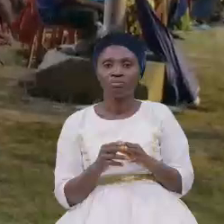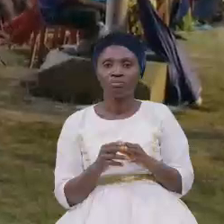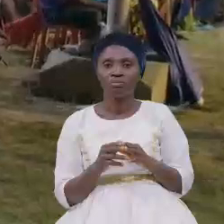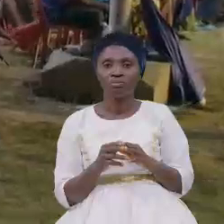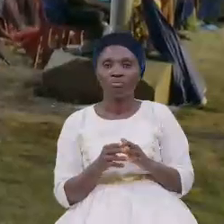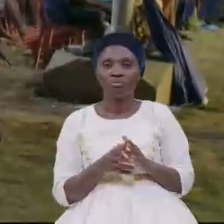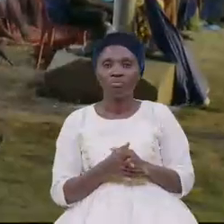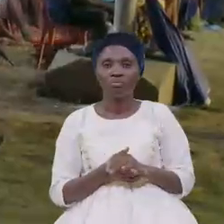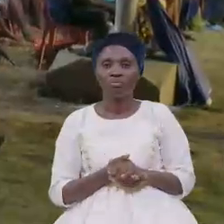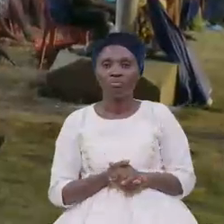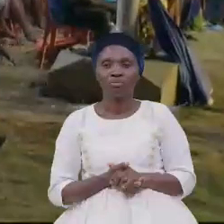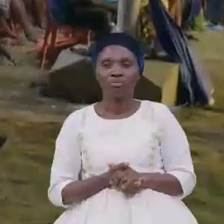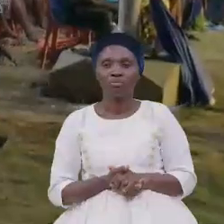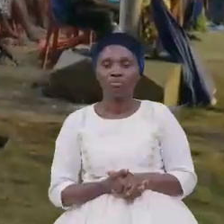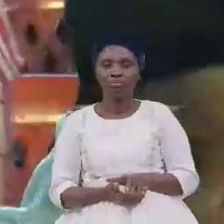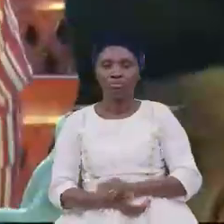Okay.